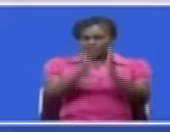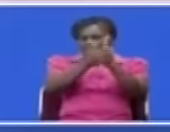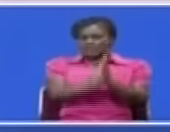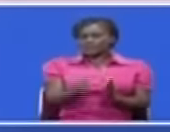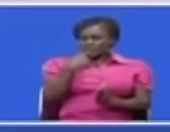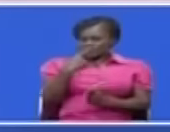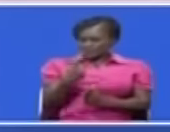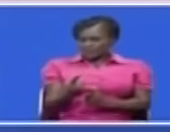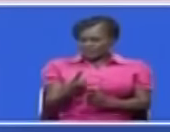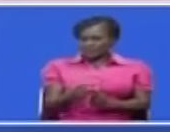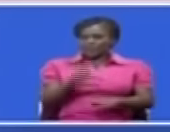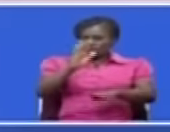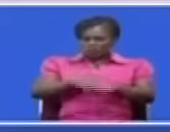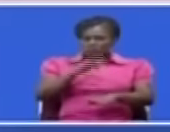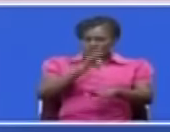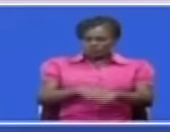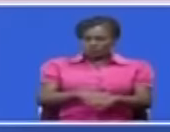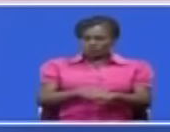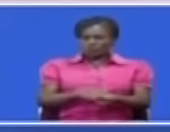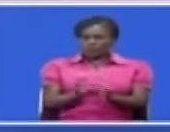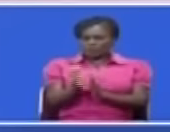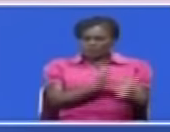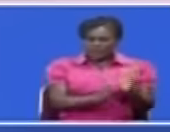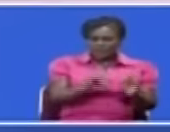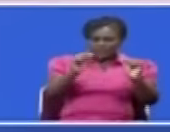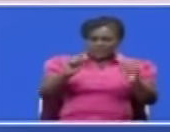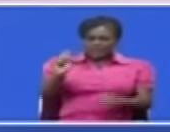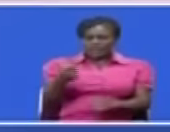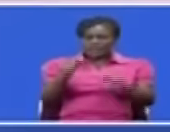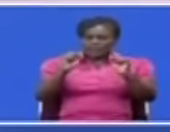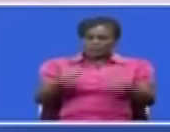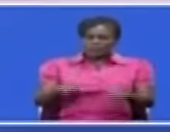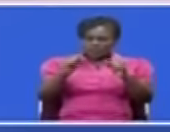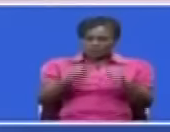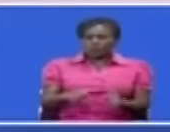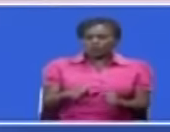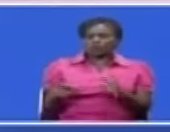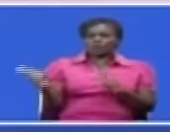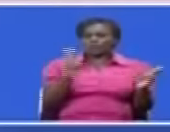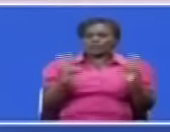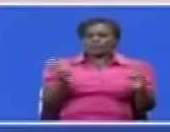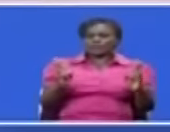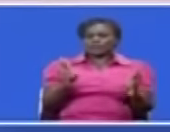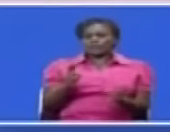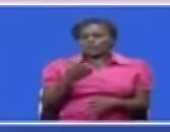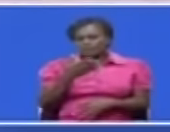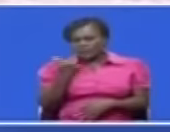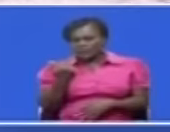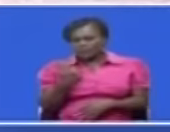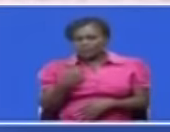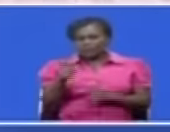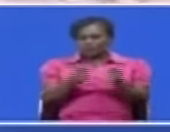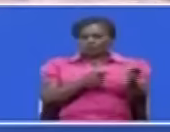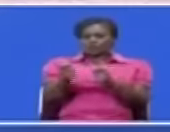Experts say with proper mitigation, Kenyans could spend far much less on emergencies. Disaster management